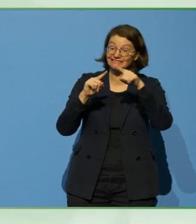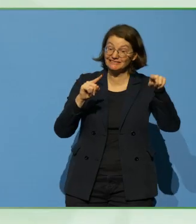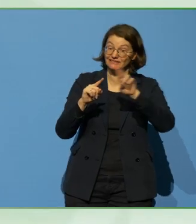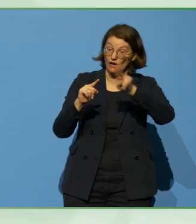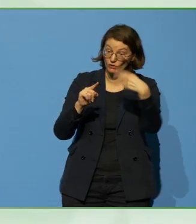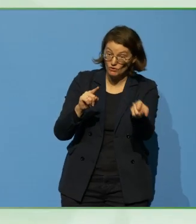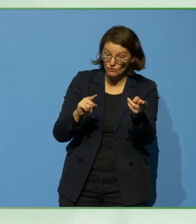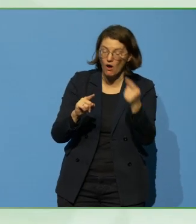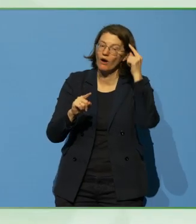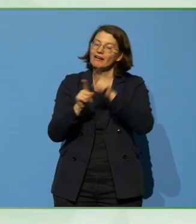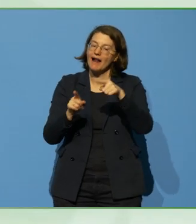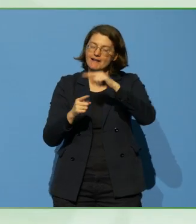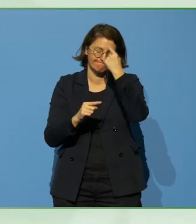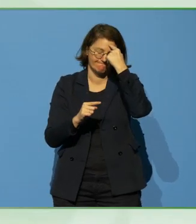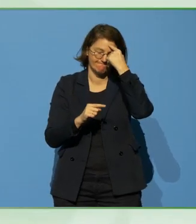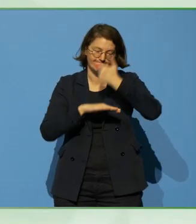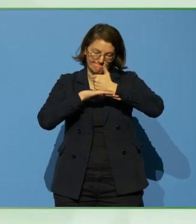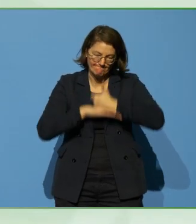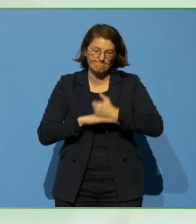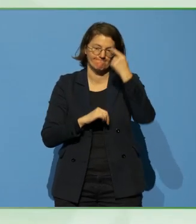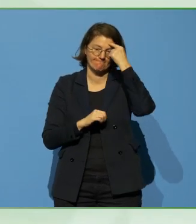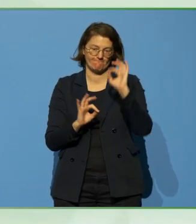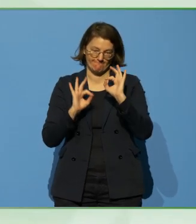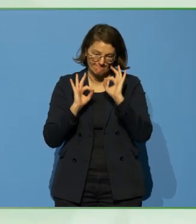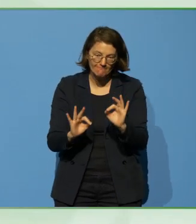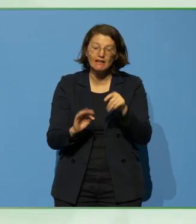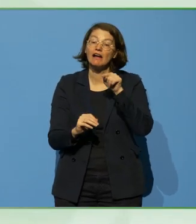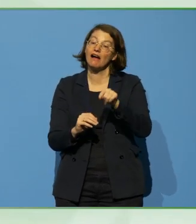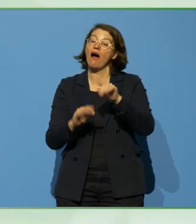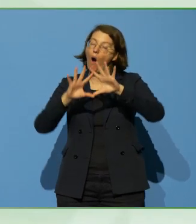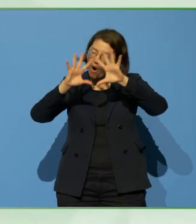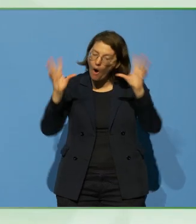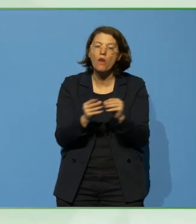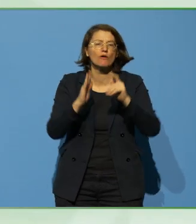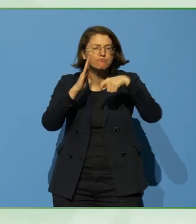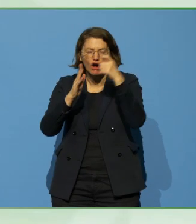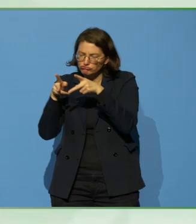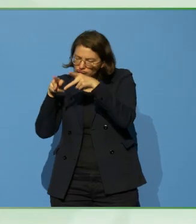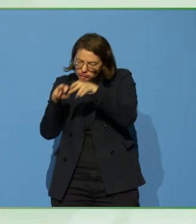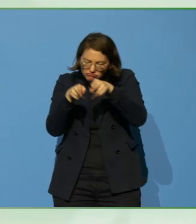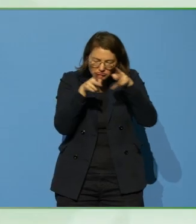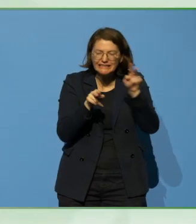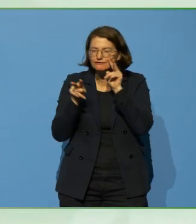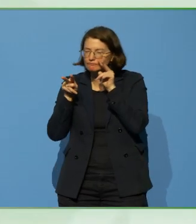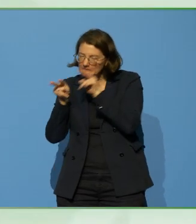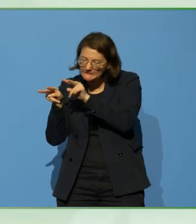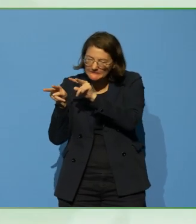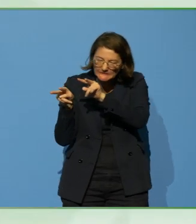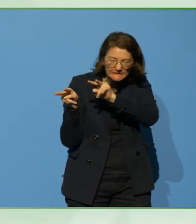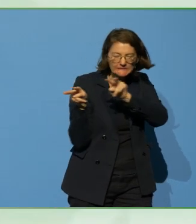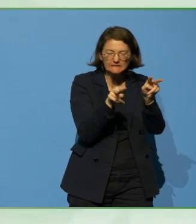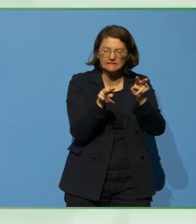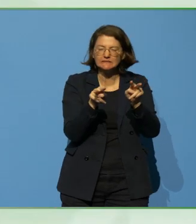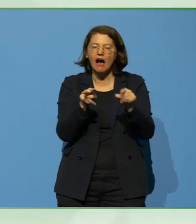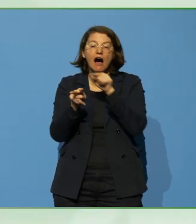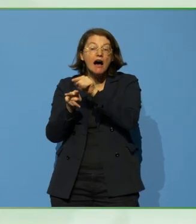of digital interfaces, but accessibility also has to spread into, let's say, cards or whatever tokens we will be using. How do I know this